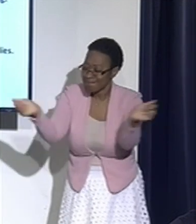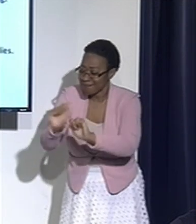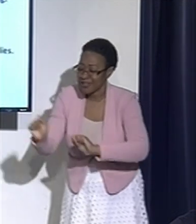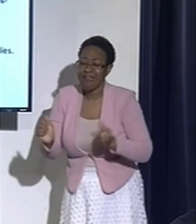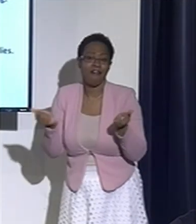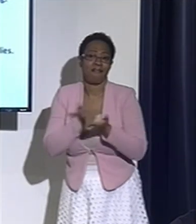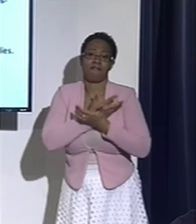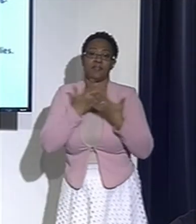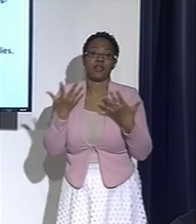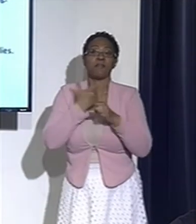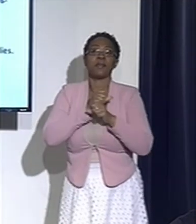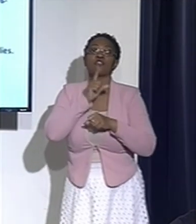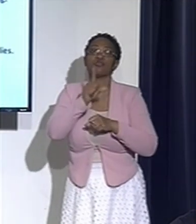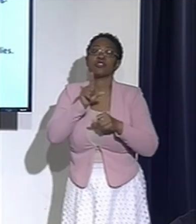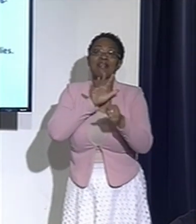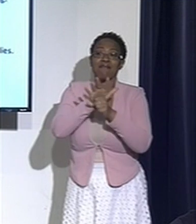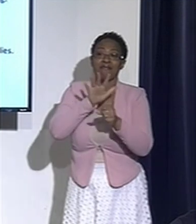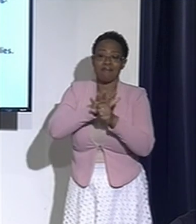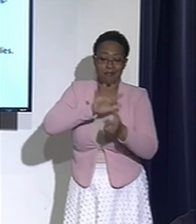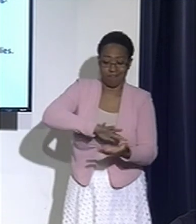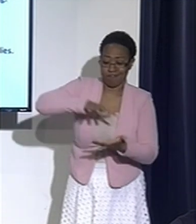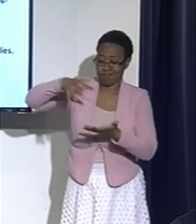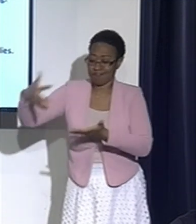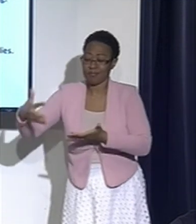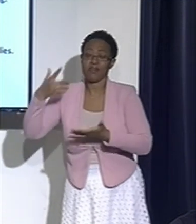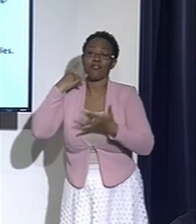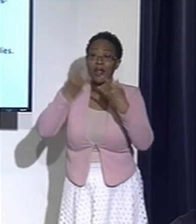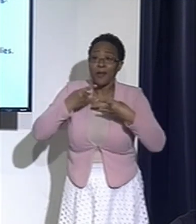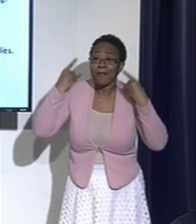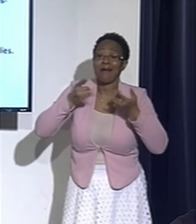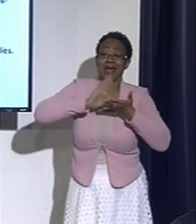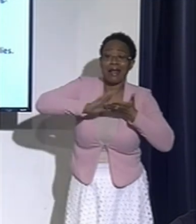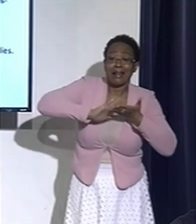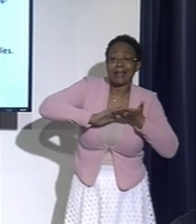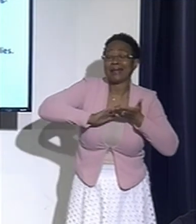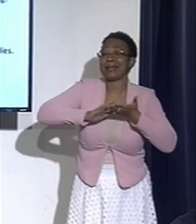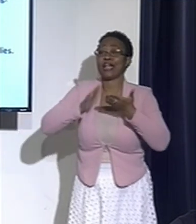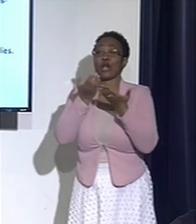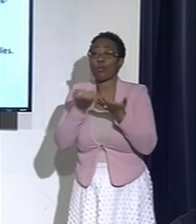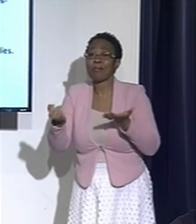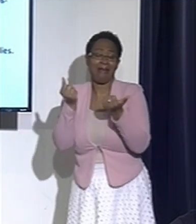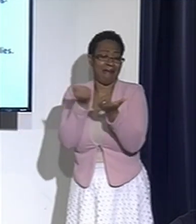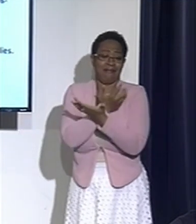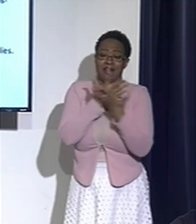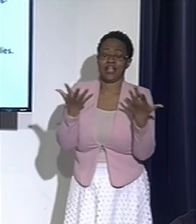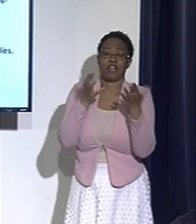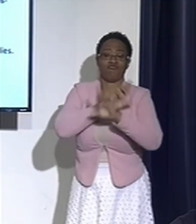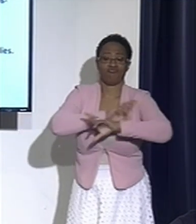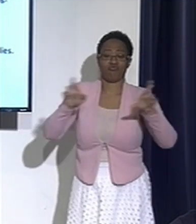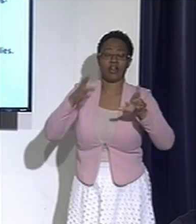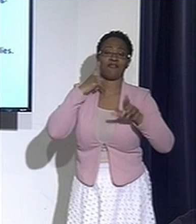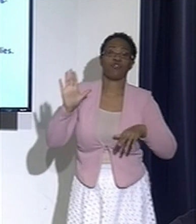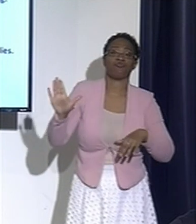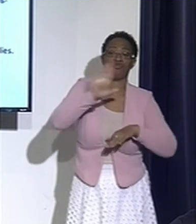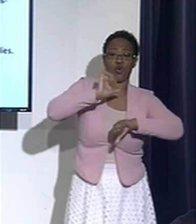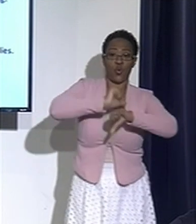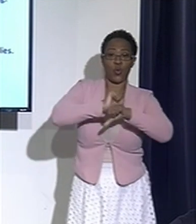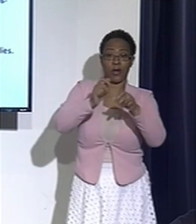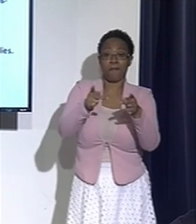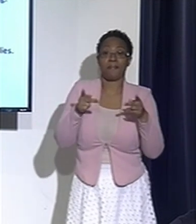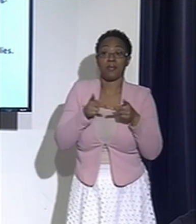sure that there's enough of a stockpile of the masks, the cleaning equipment, the sanitizing equipment, that your place can be safe. And a